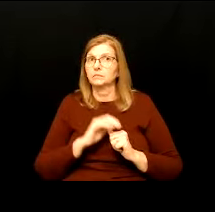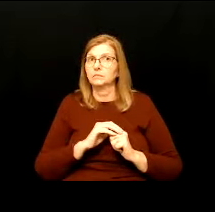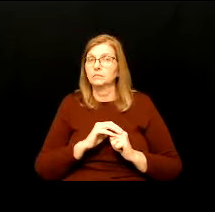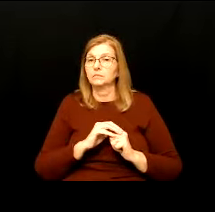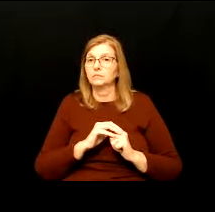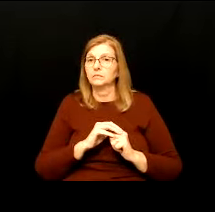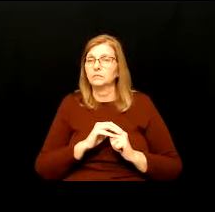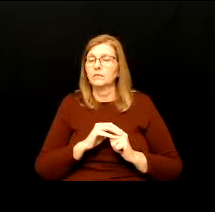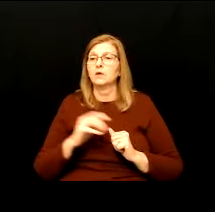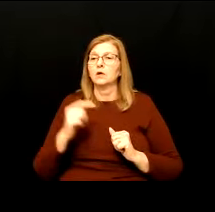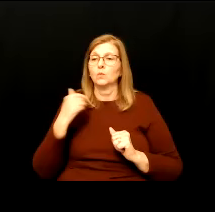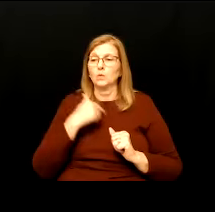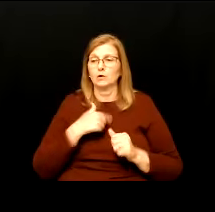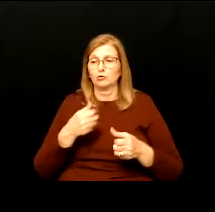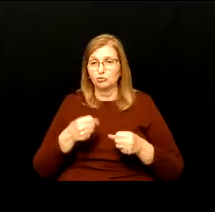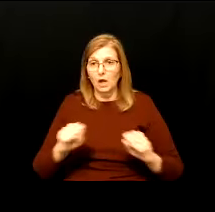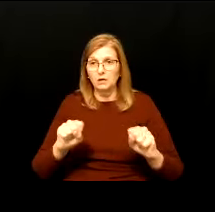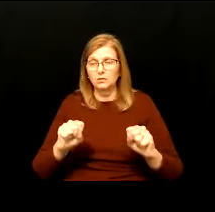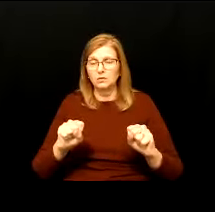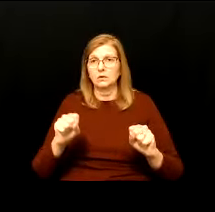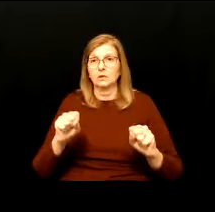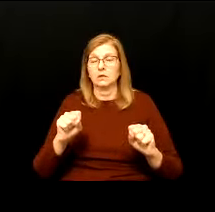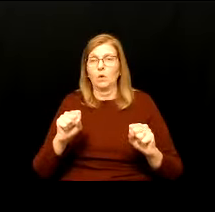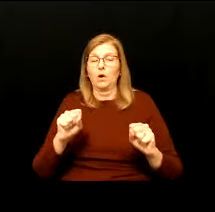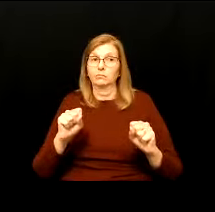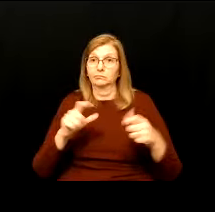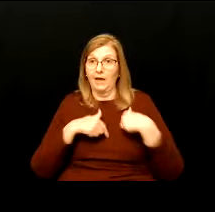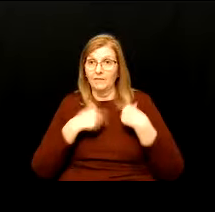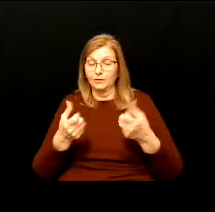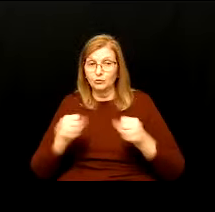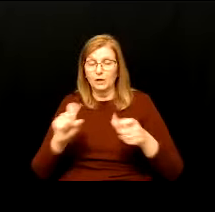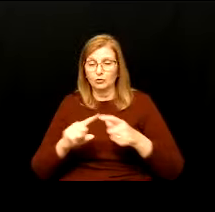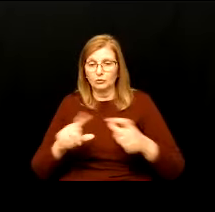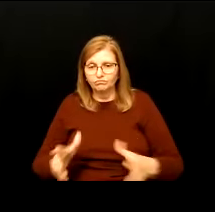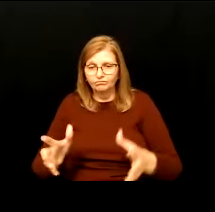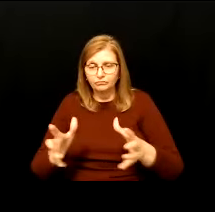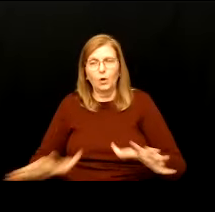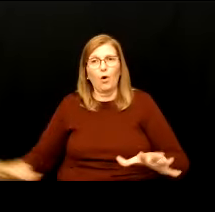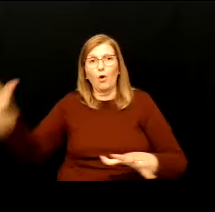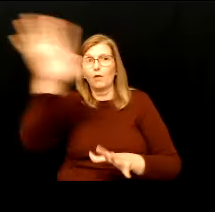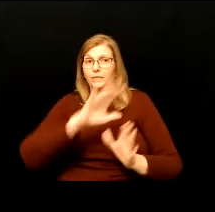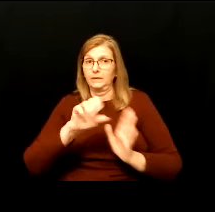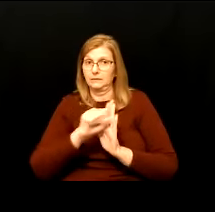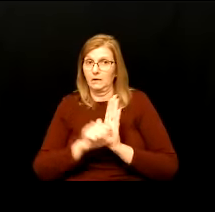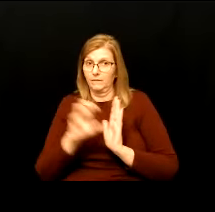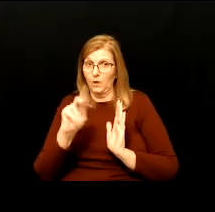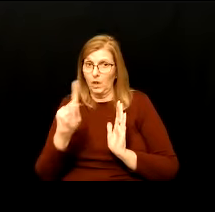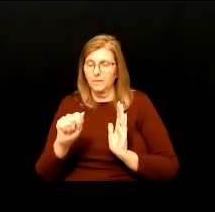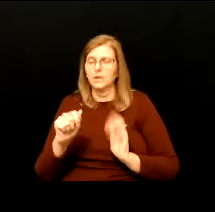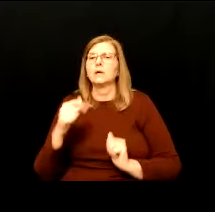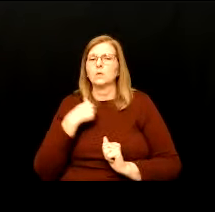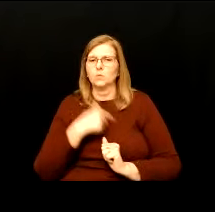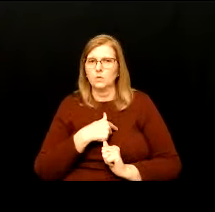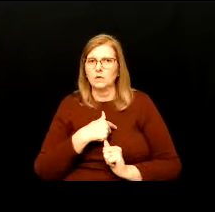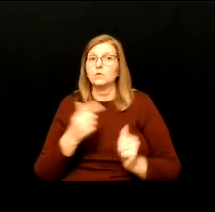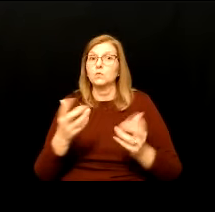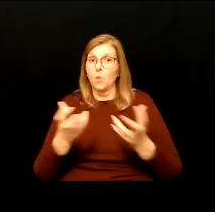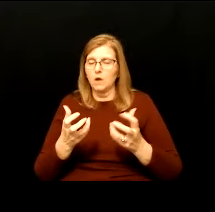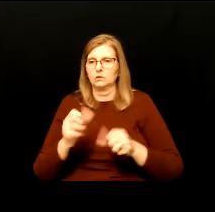we have been trying to promote this throughout the state of Oklahoma. So we want to